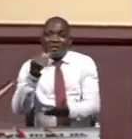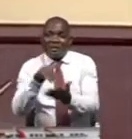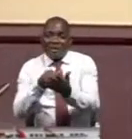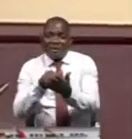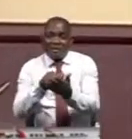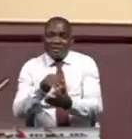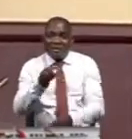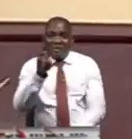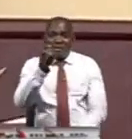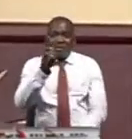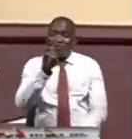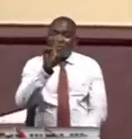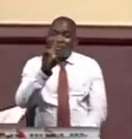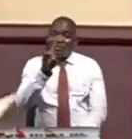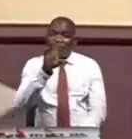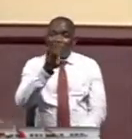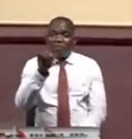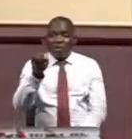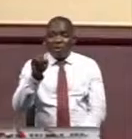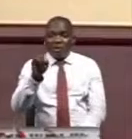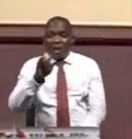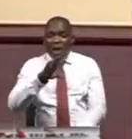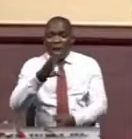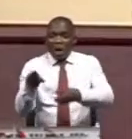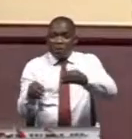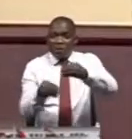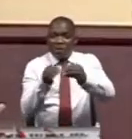1,196,751 as the total valid votes.